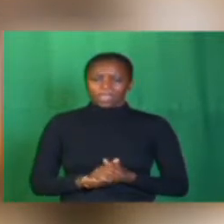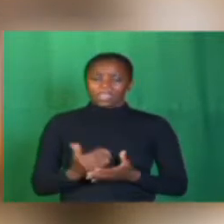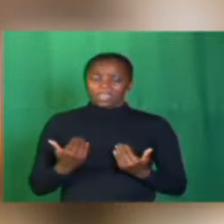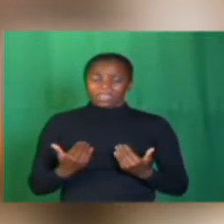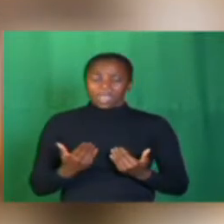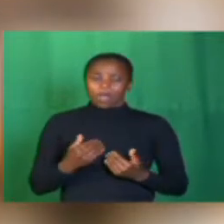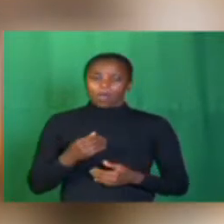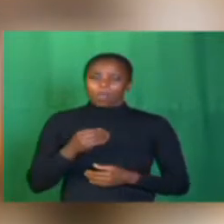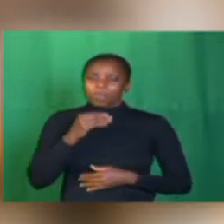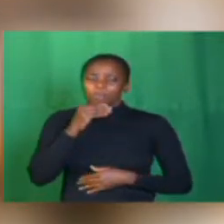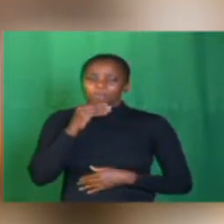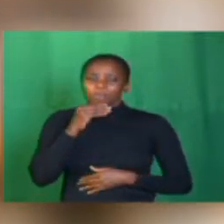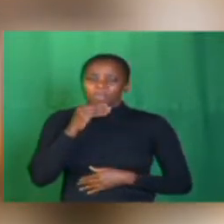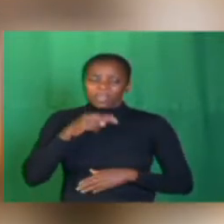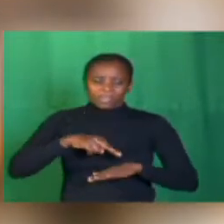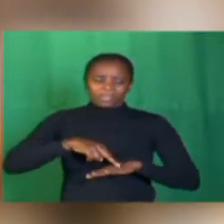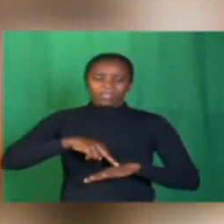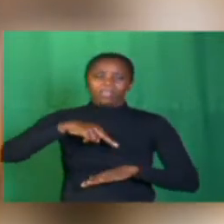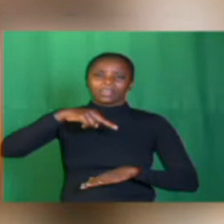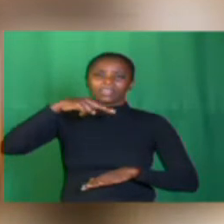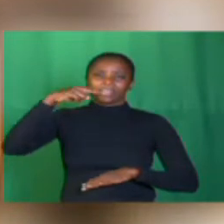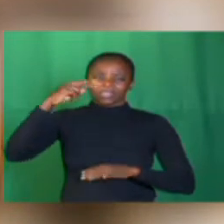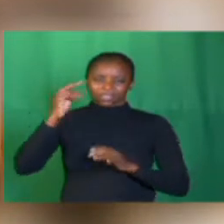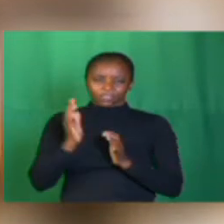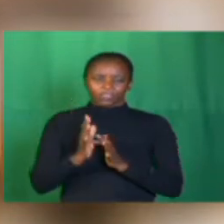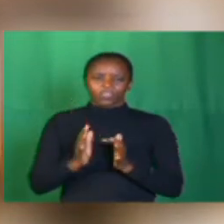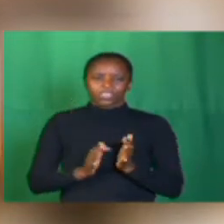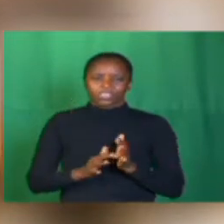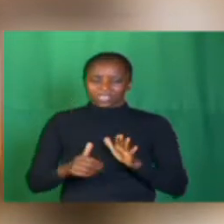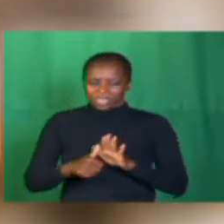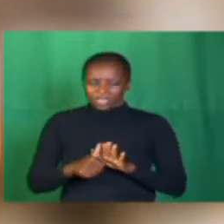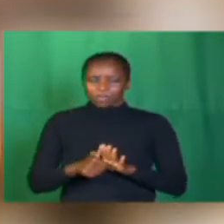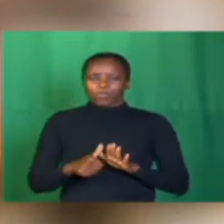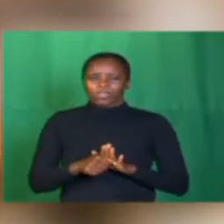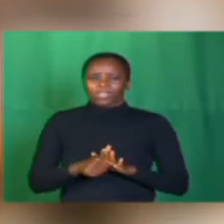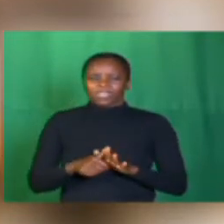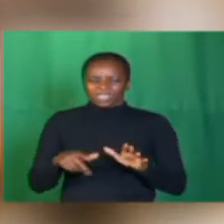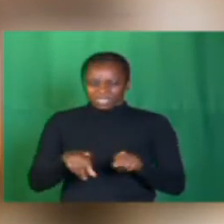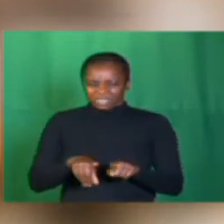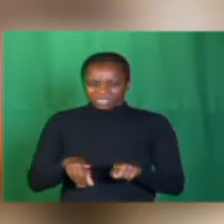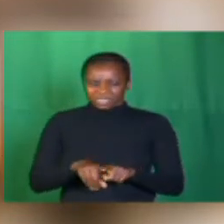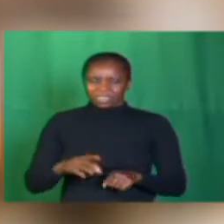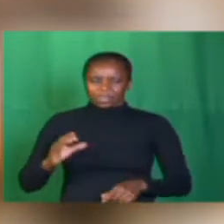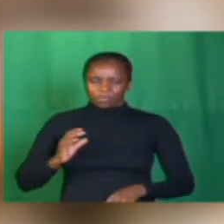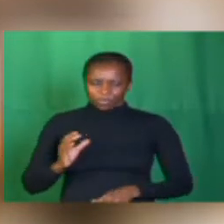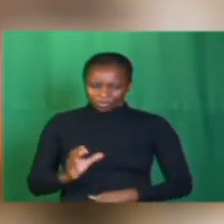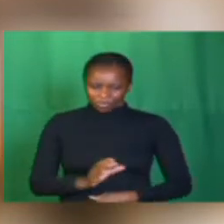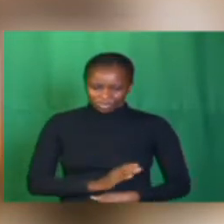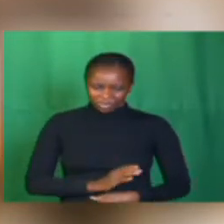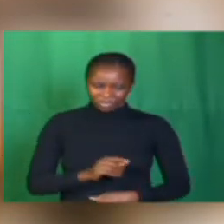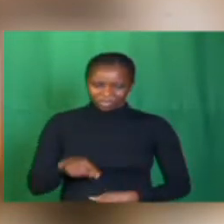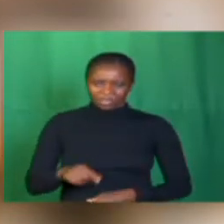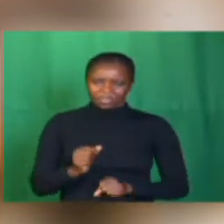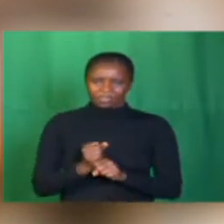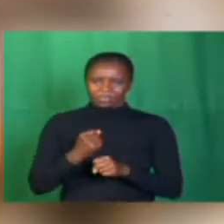the ascension of Jesus Christ important even to Christians nowadays.